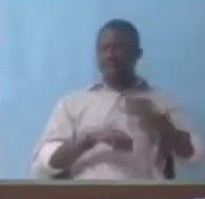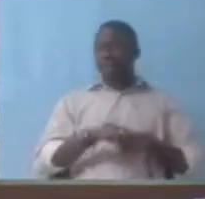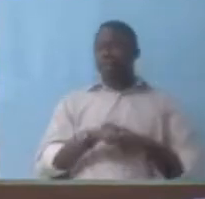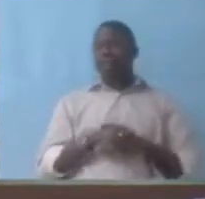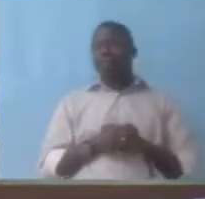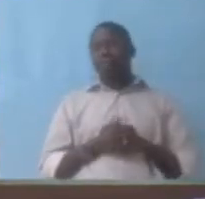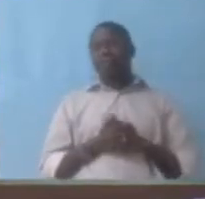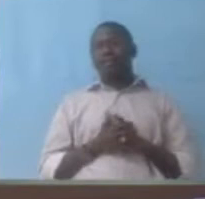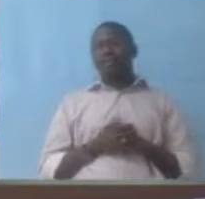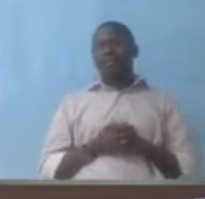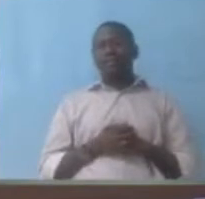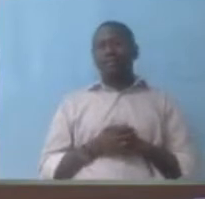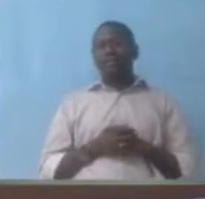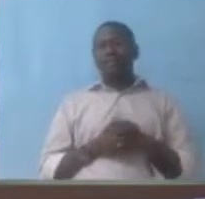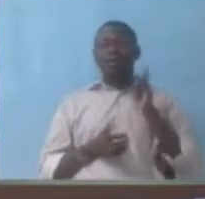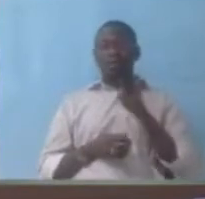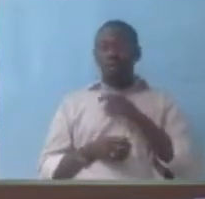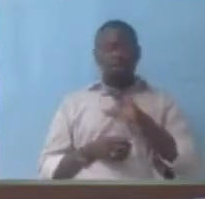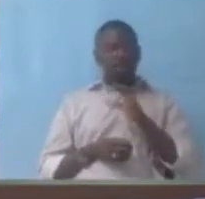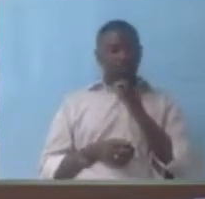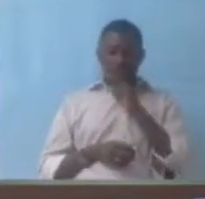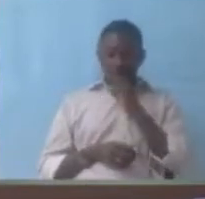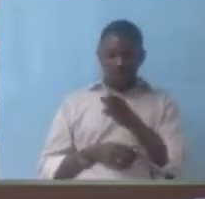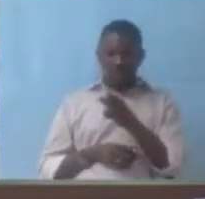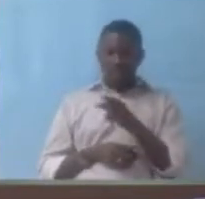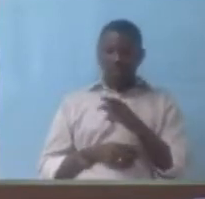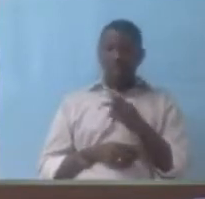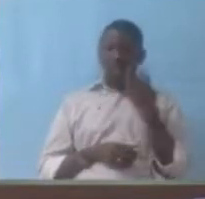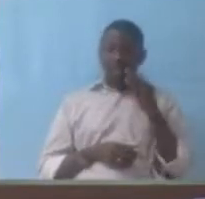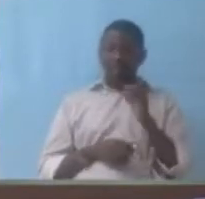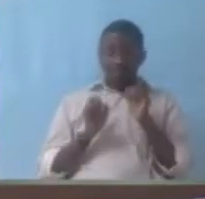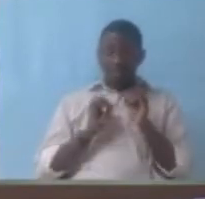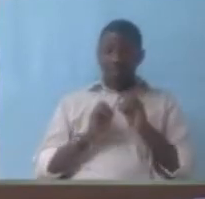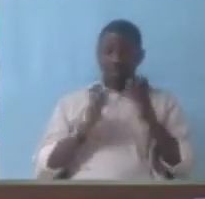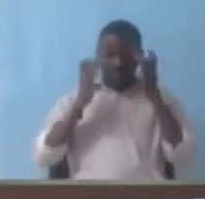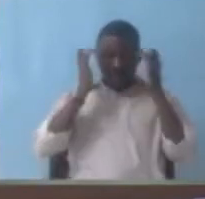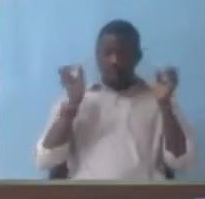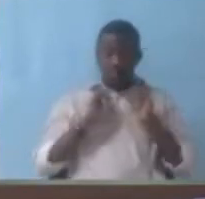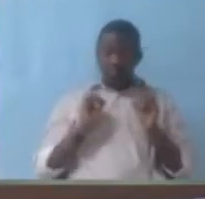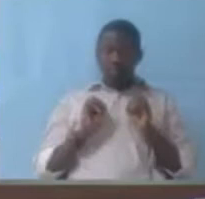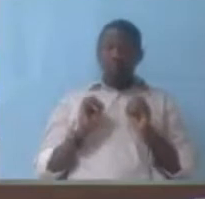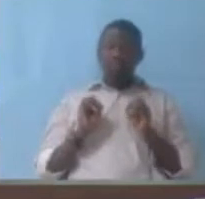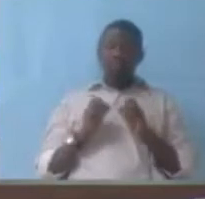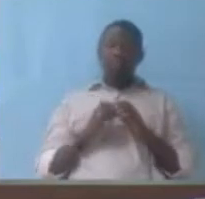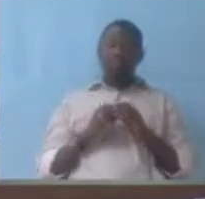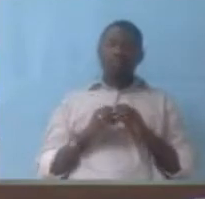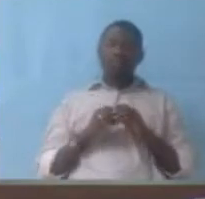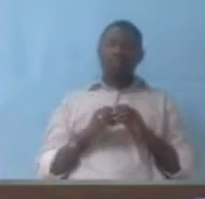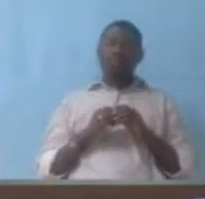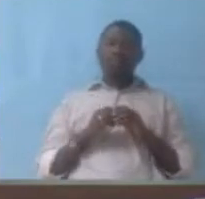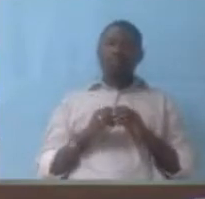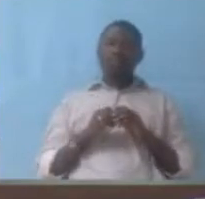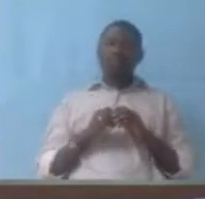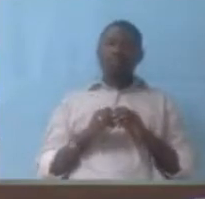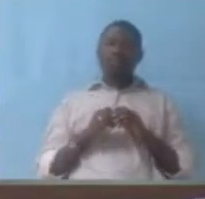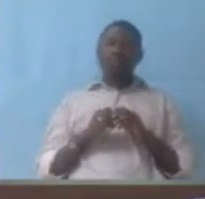moti membe palaso nyindo I couldn't say that without my skills ntafono la fananko anani nanno